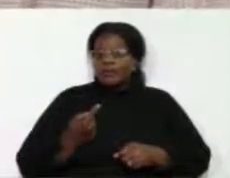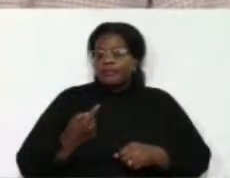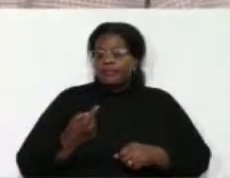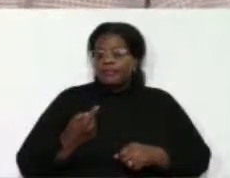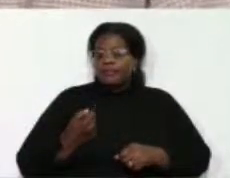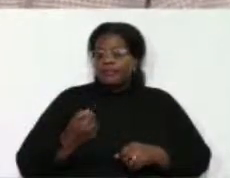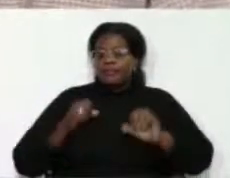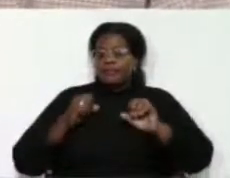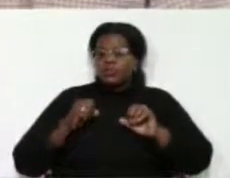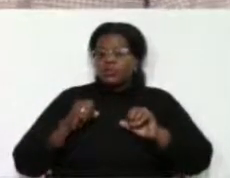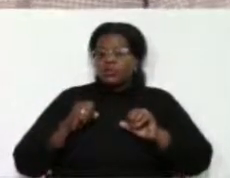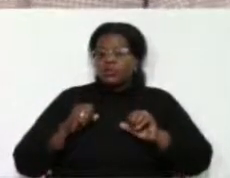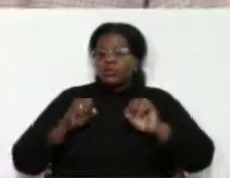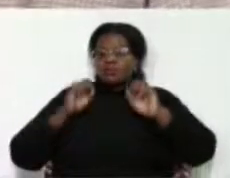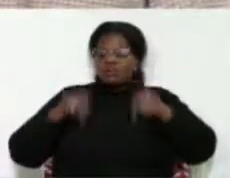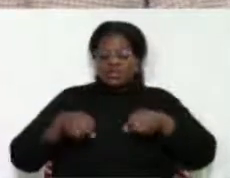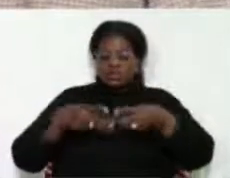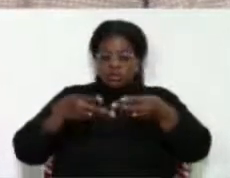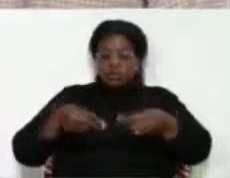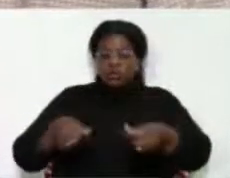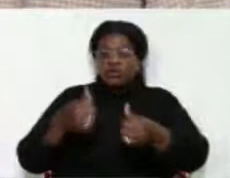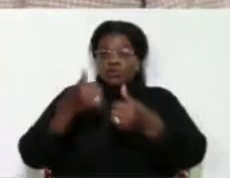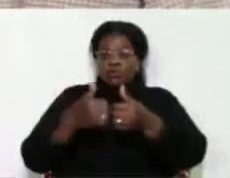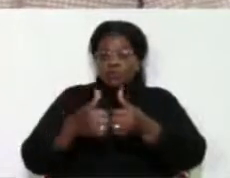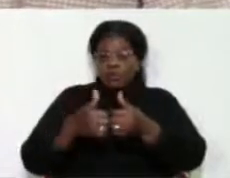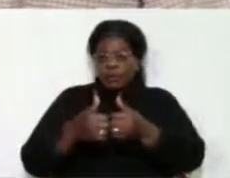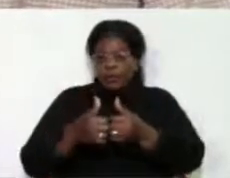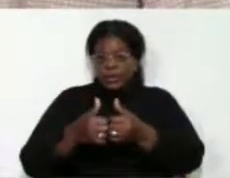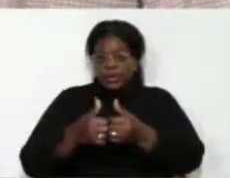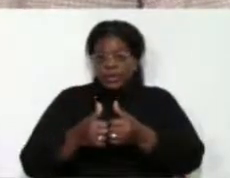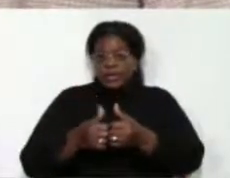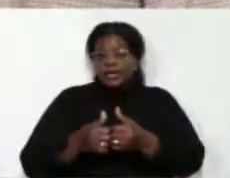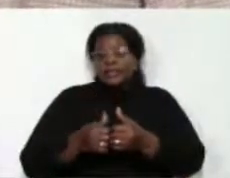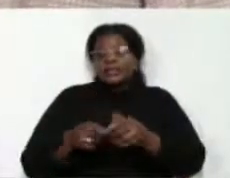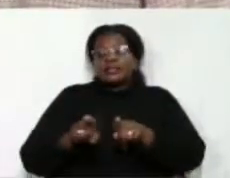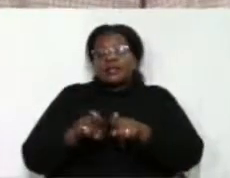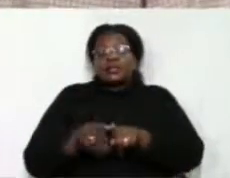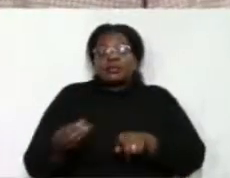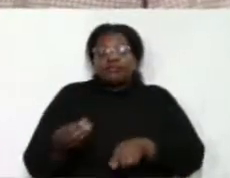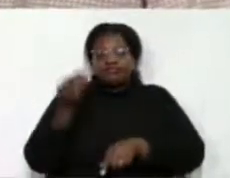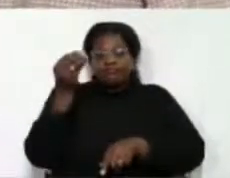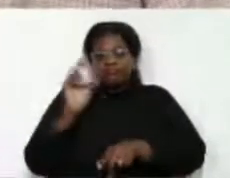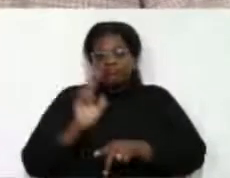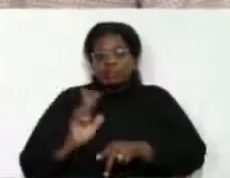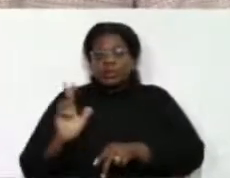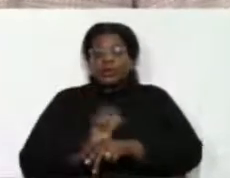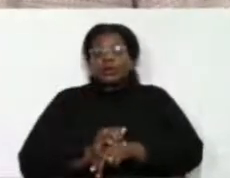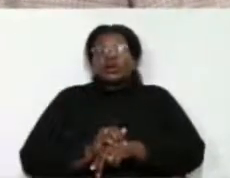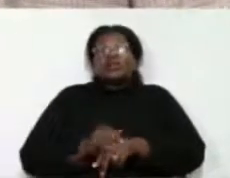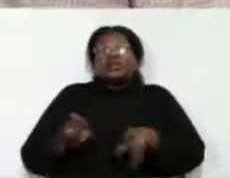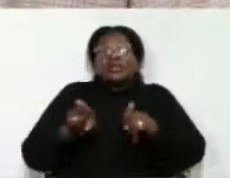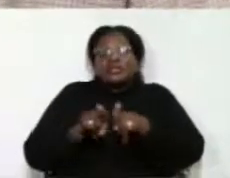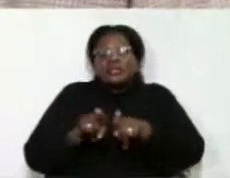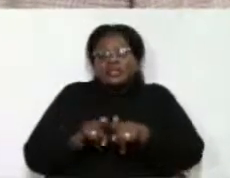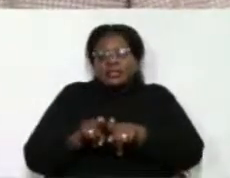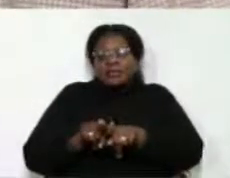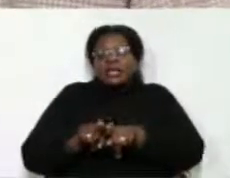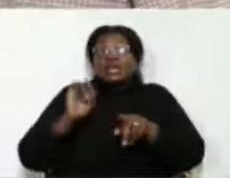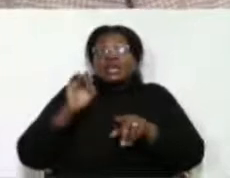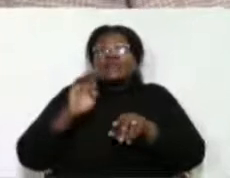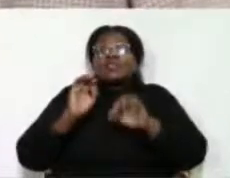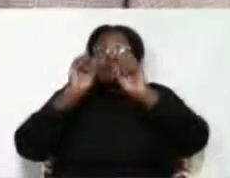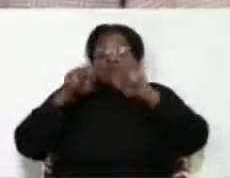problems maturely and early, and just to solve things. And if it's early and there's going to be a split, then it's better that that